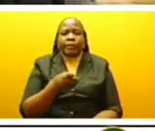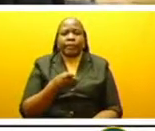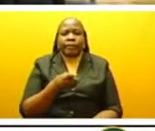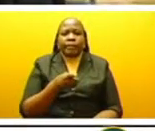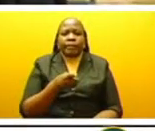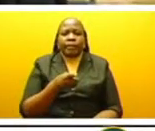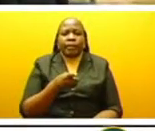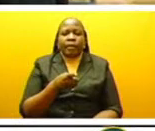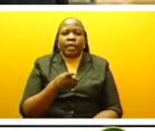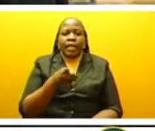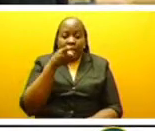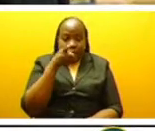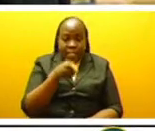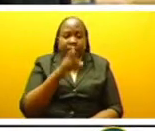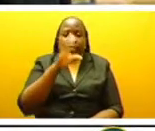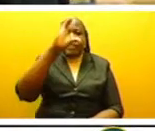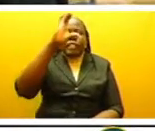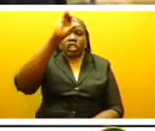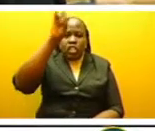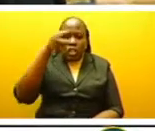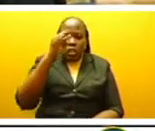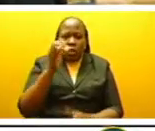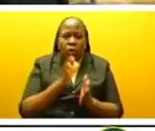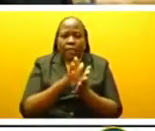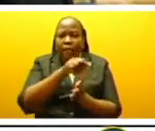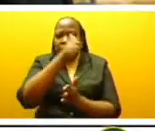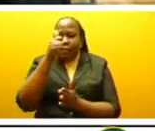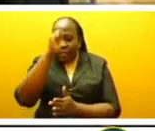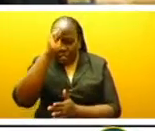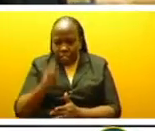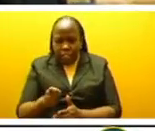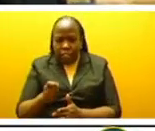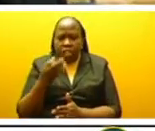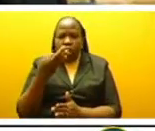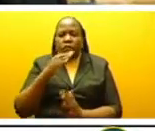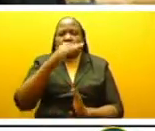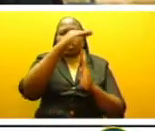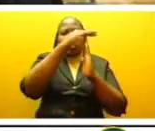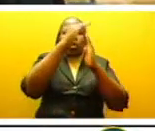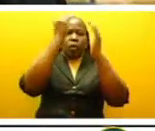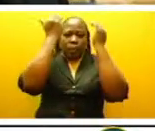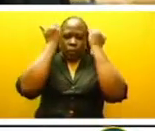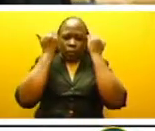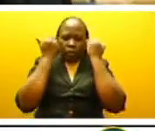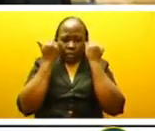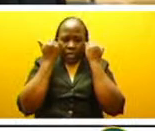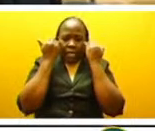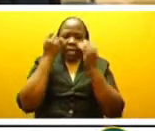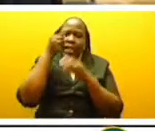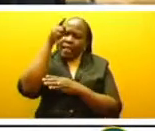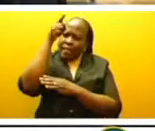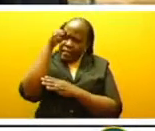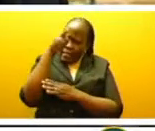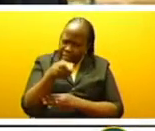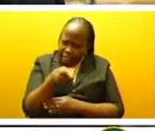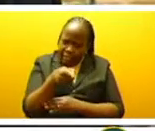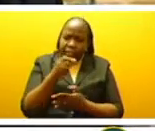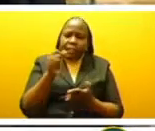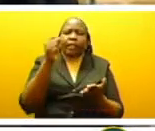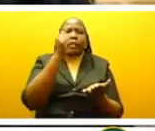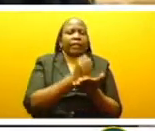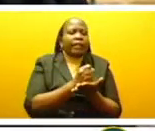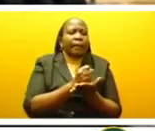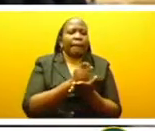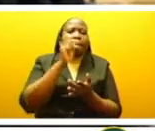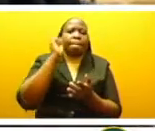Madam Chief Justice and Honorable Justices of the Supreme Court that that particular gazettement should not be